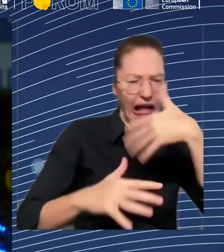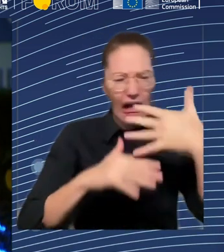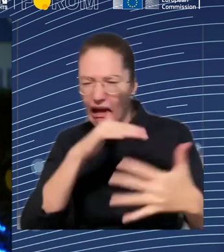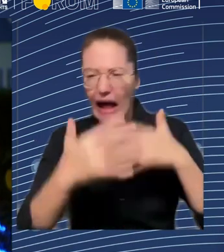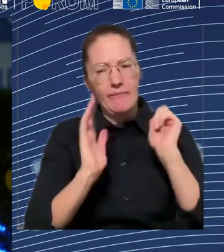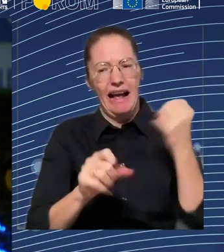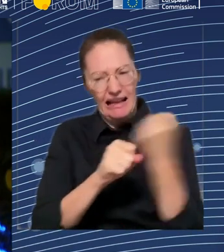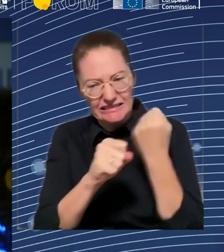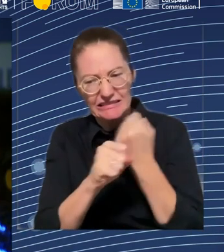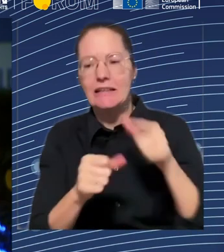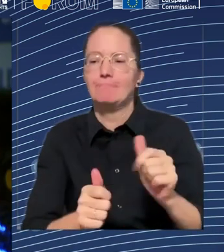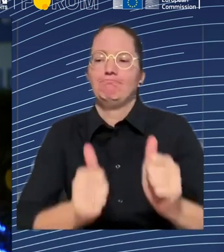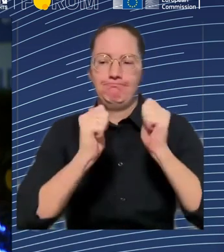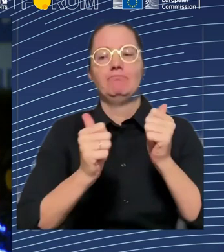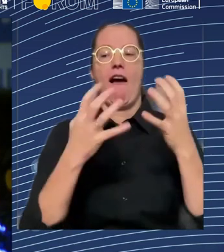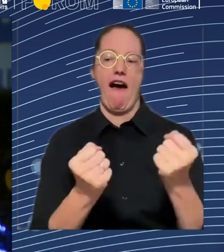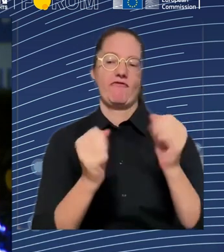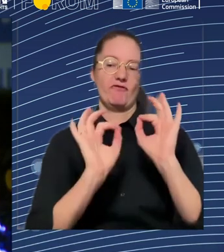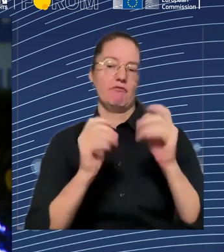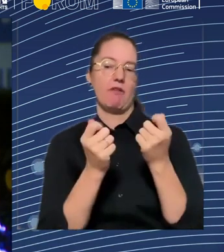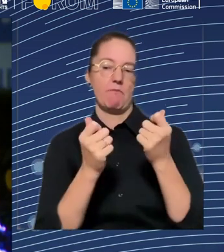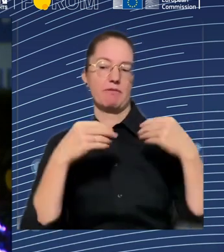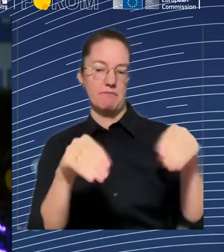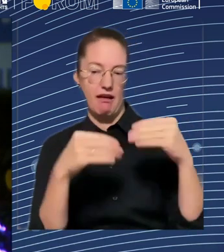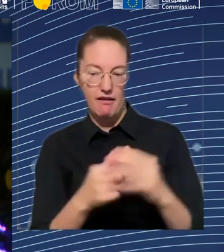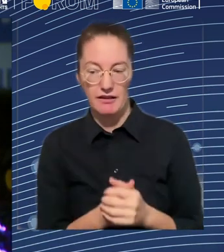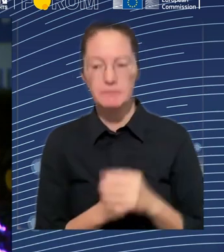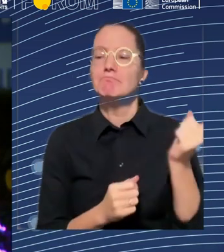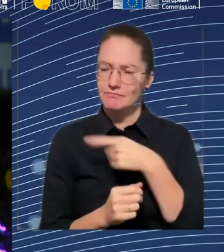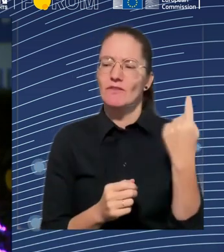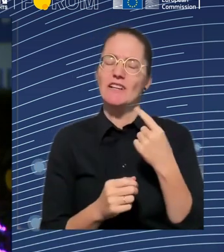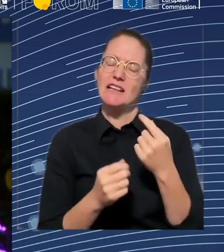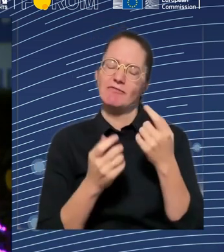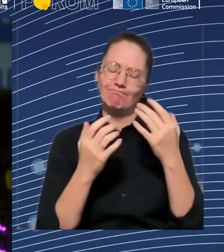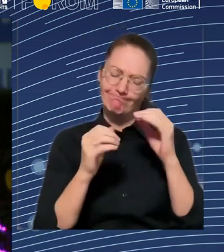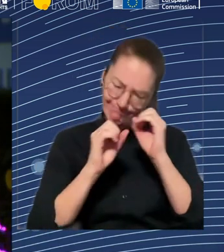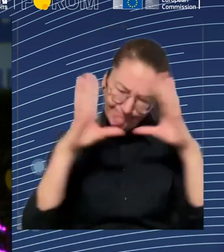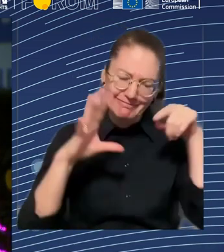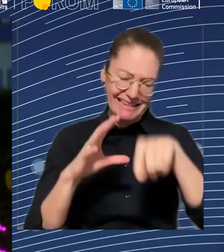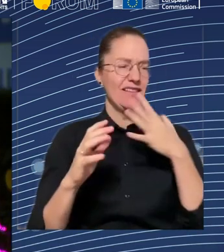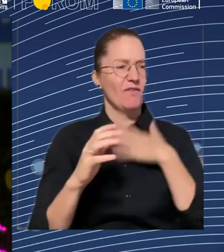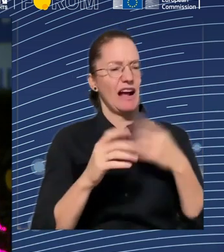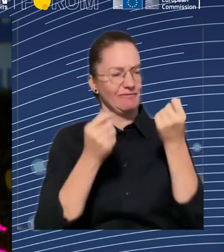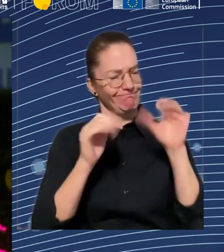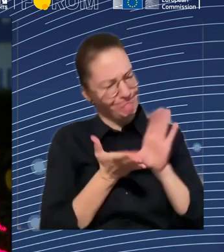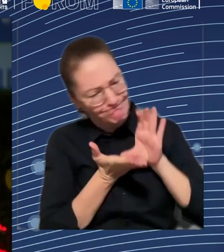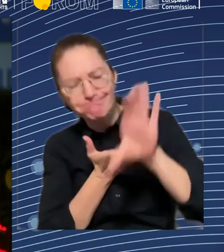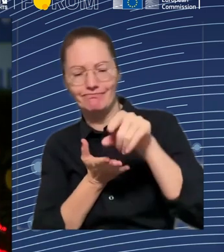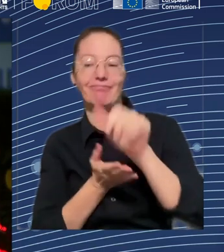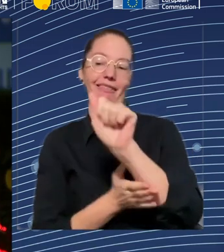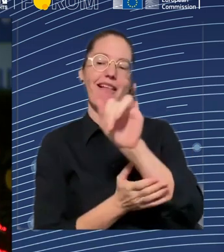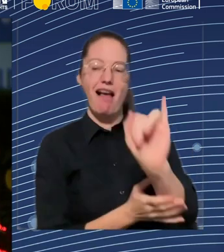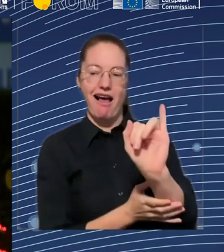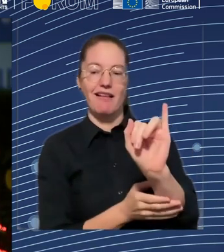our financing instruments, our digital infrastructures, will aim to create this favorable environment. Of course, nothing